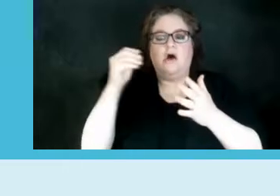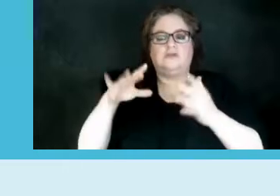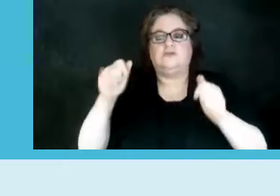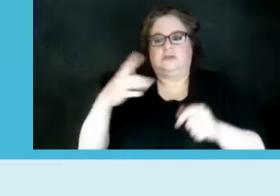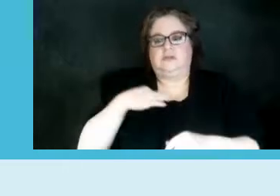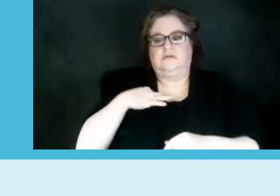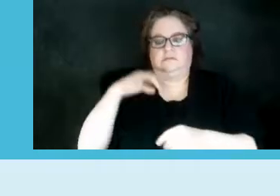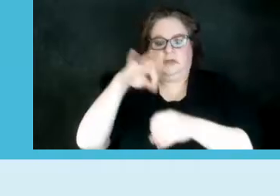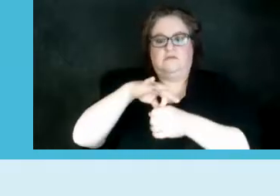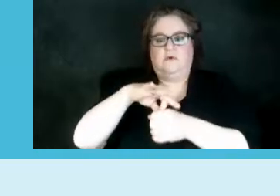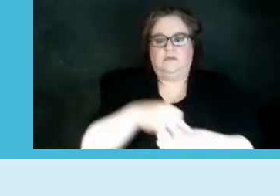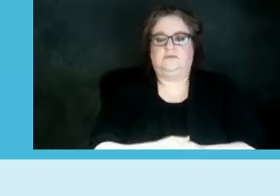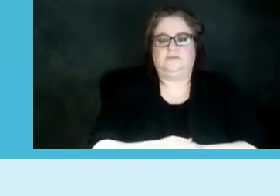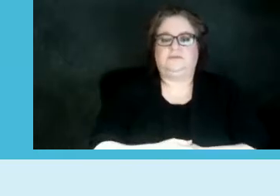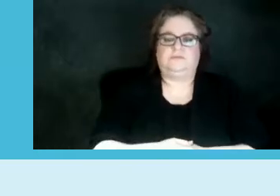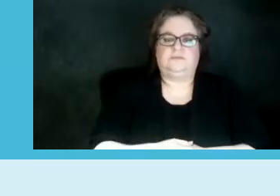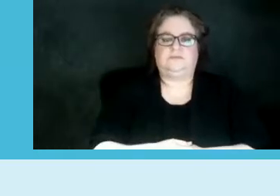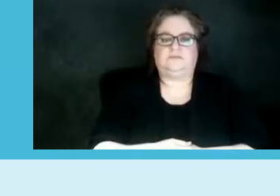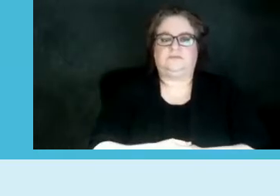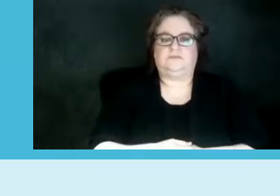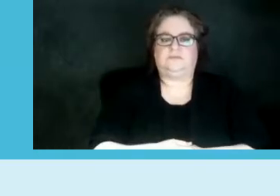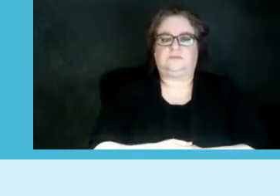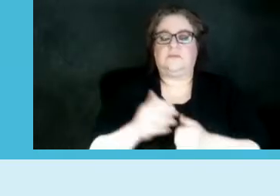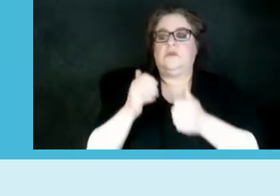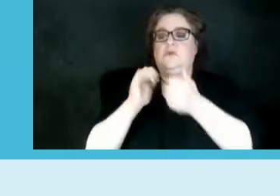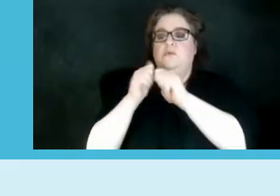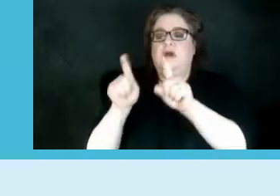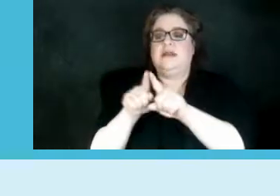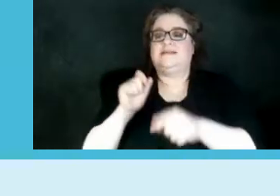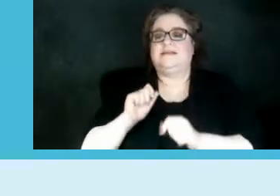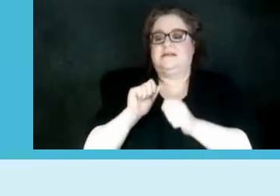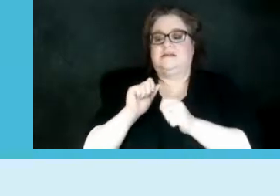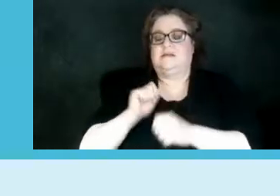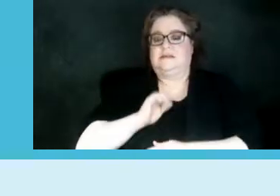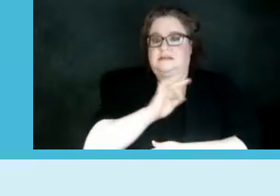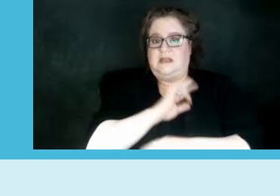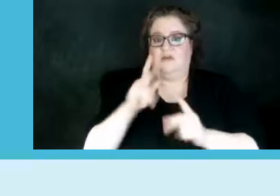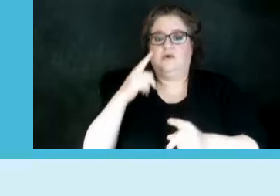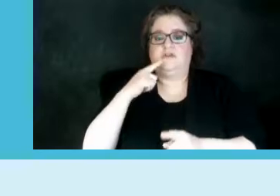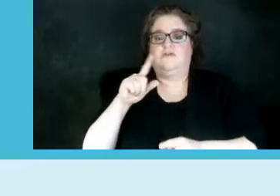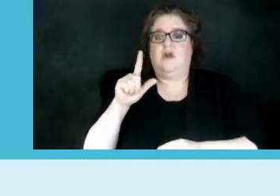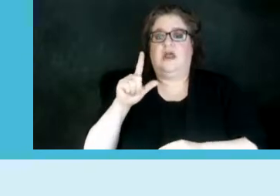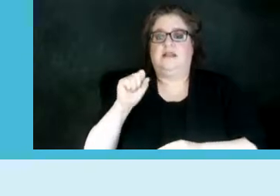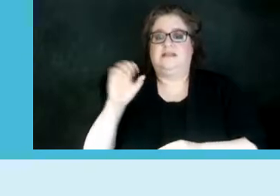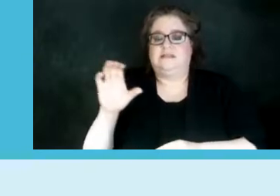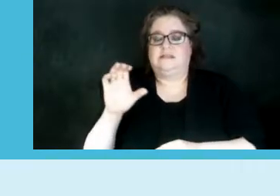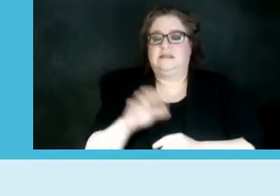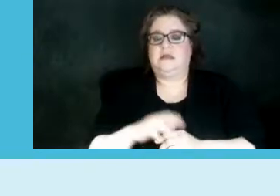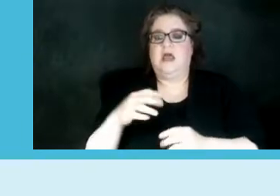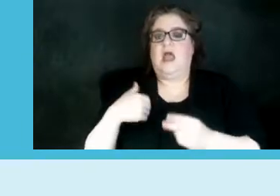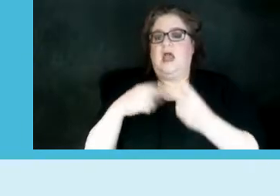vote. To run as a staff member for LSC seat. So we have